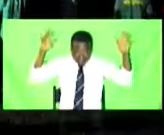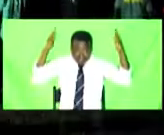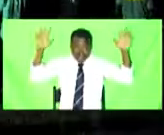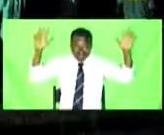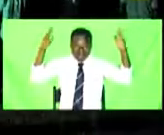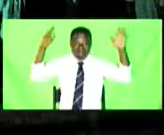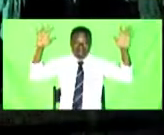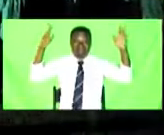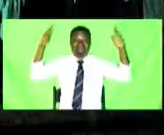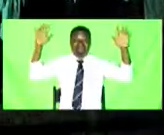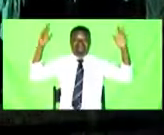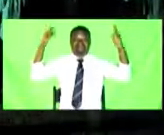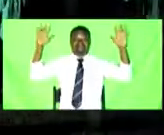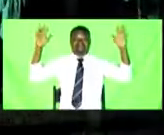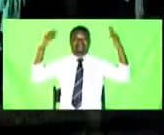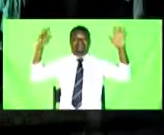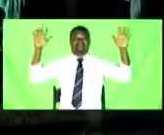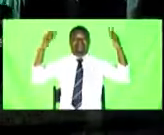He gained it.